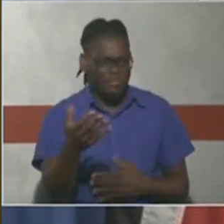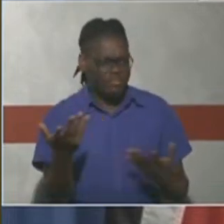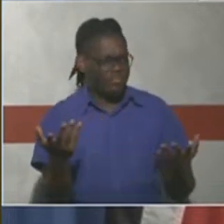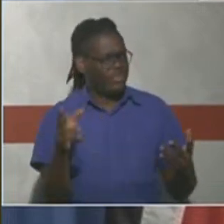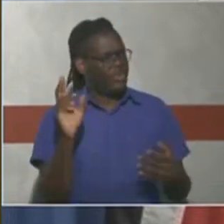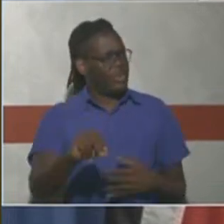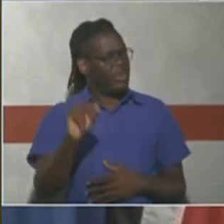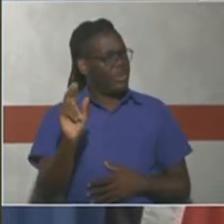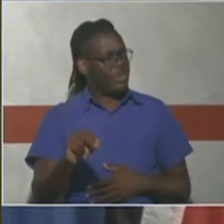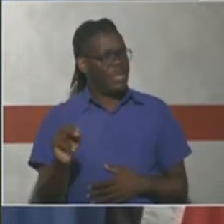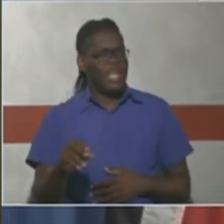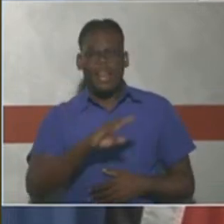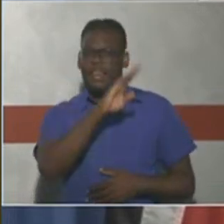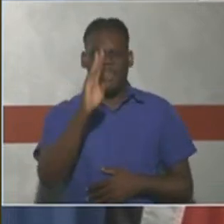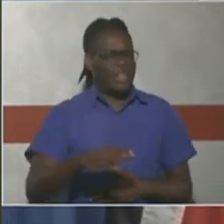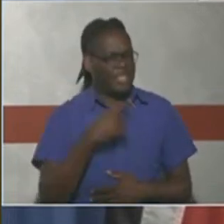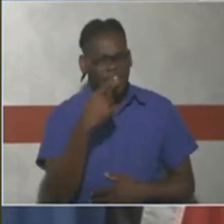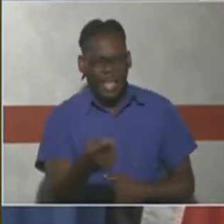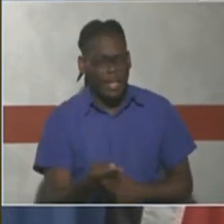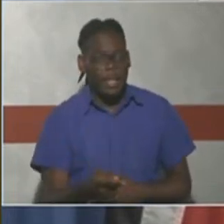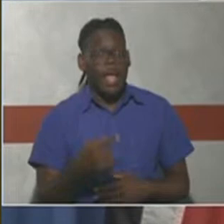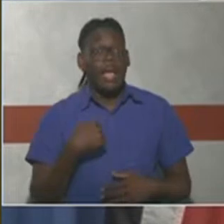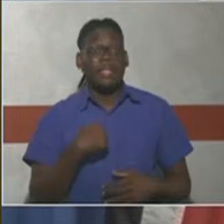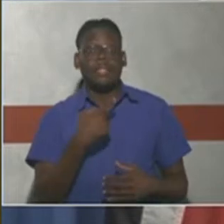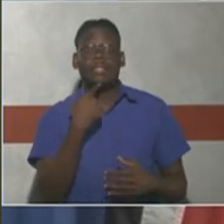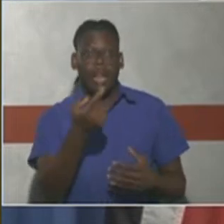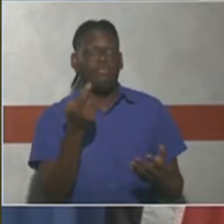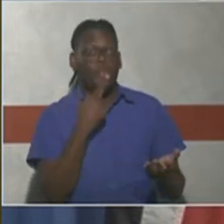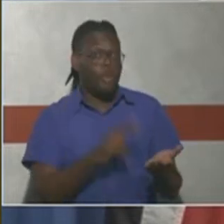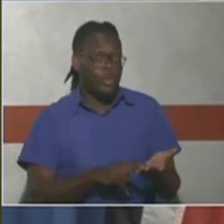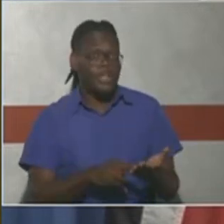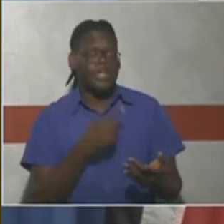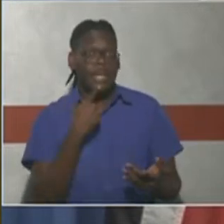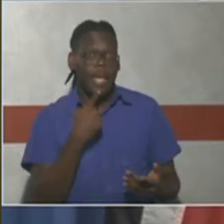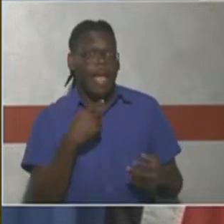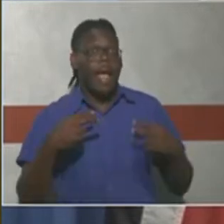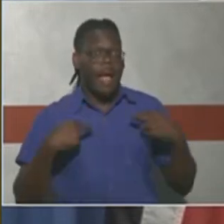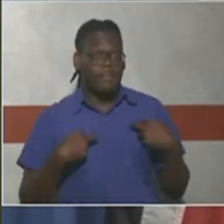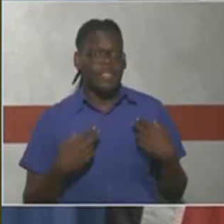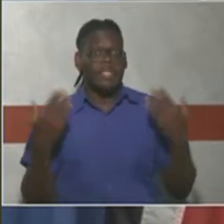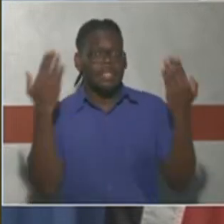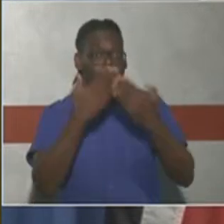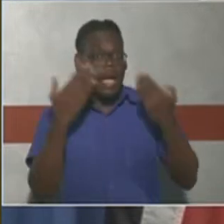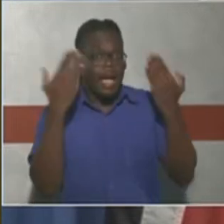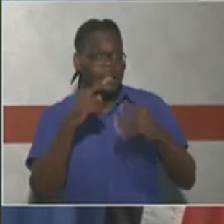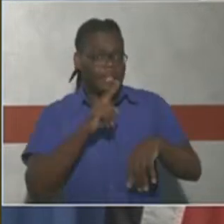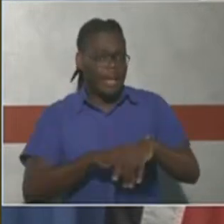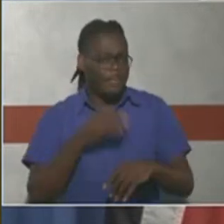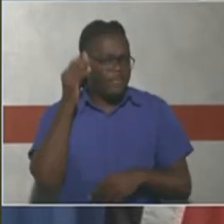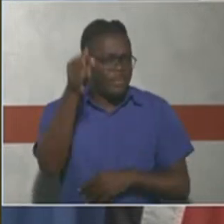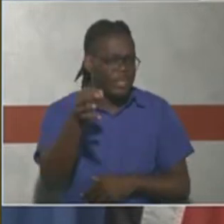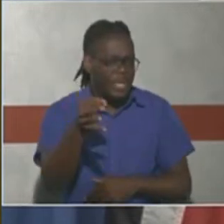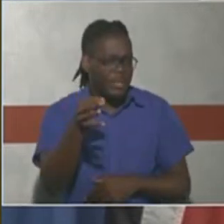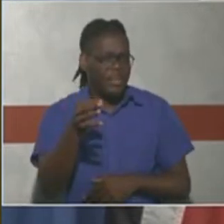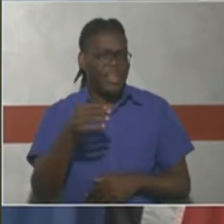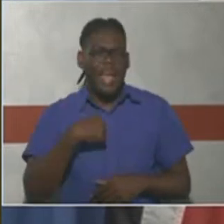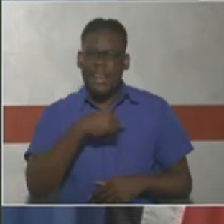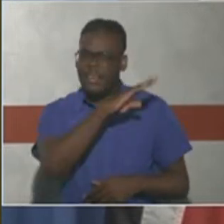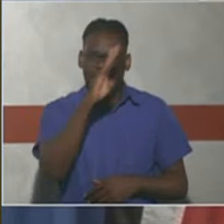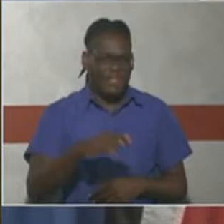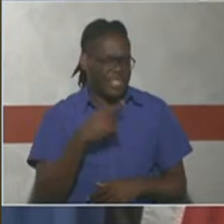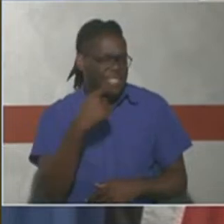has to be a little tighter. I didn't say that darker days are ahead. As a matter of fact, I did say that we